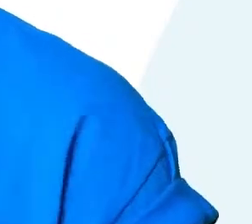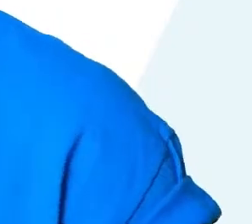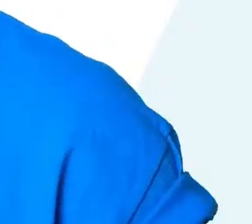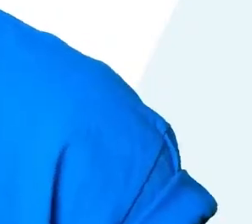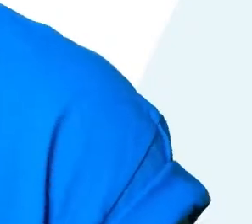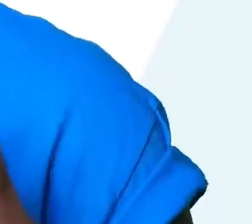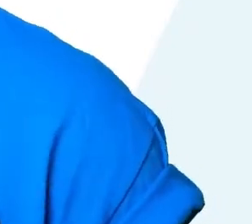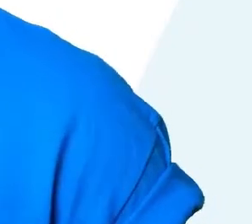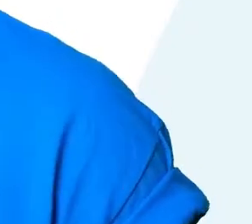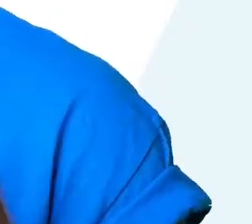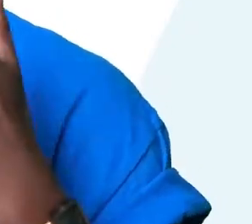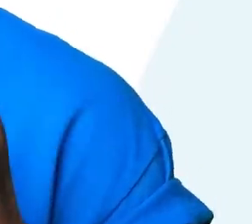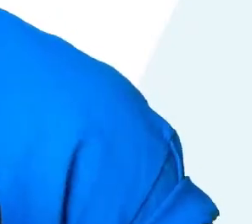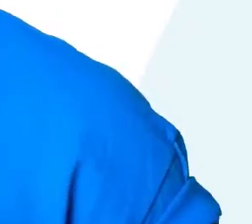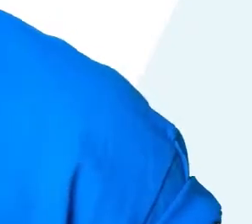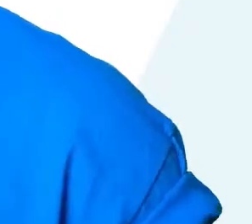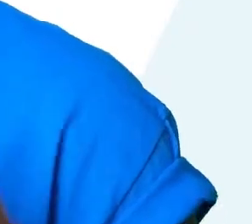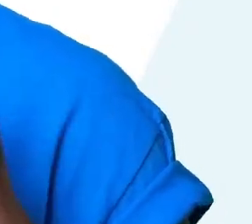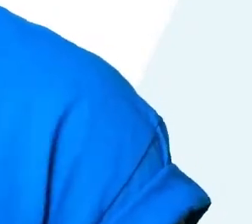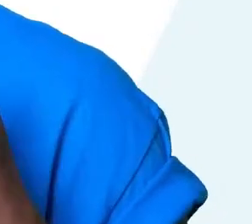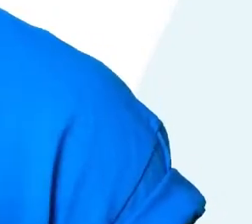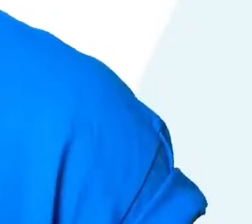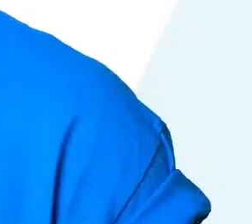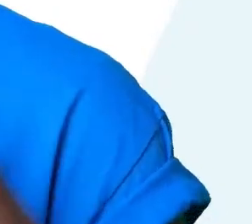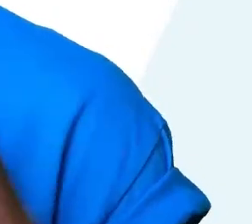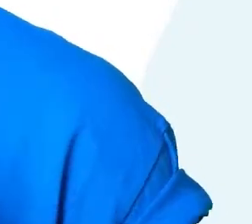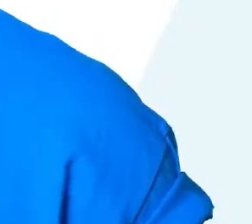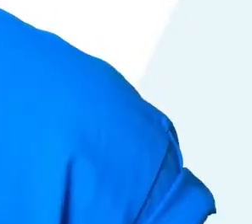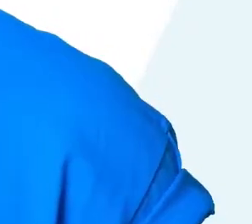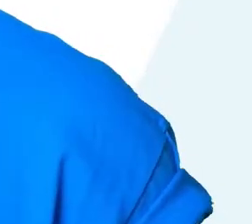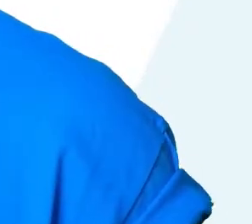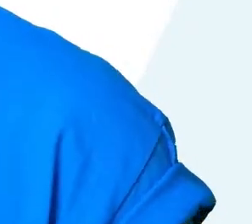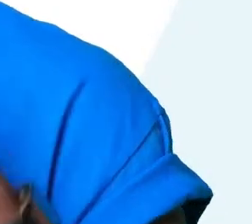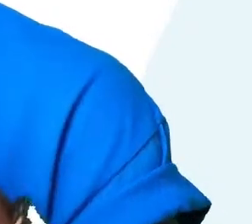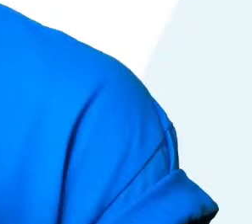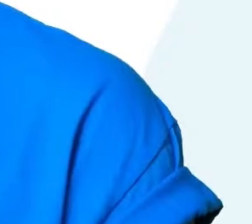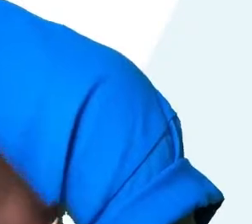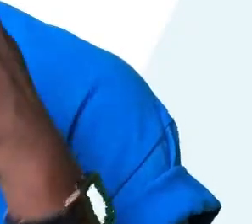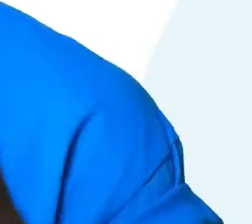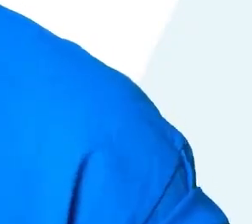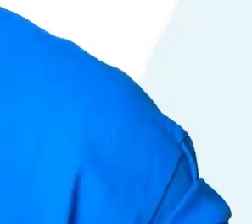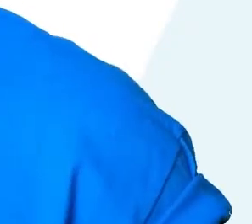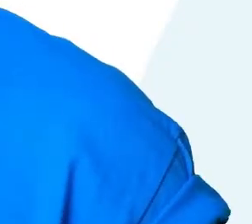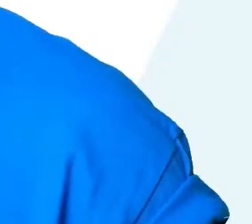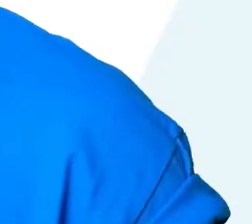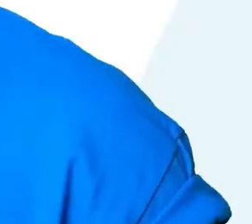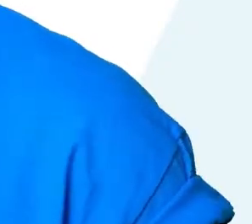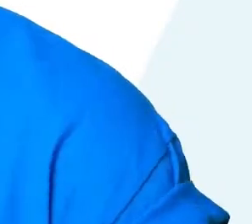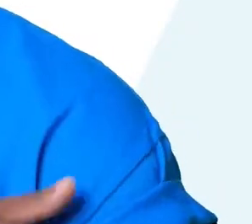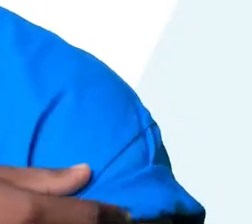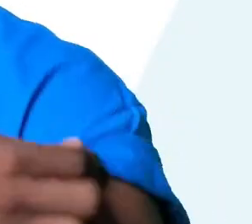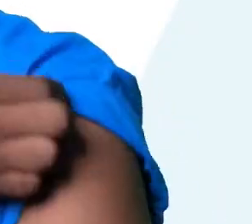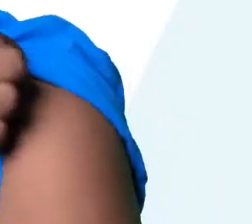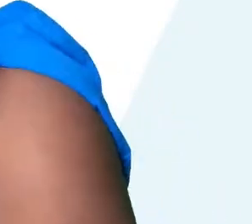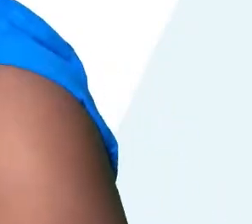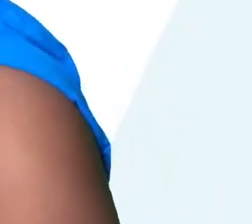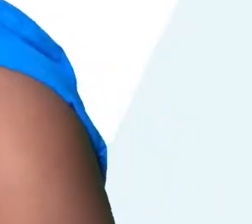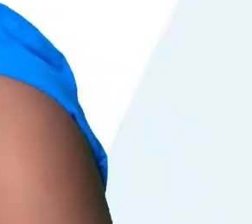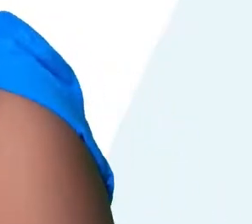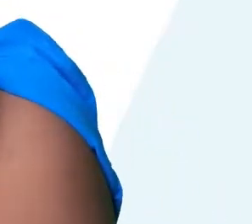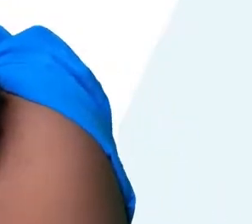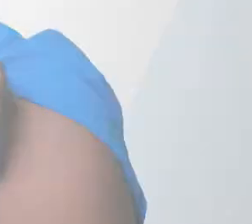the negativity. We all have a role to play in protecting this federation. So, St. Kitts and Nevis, let's roll